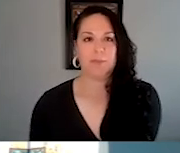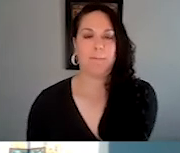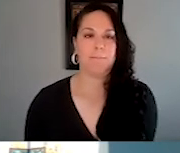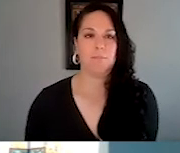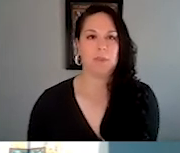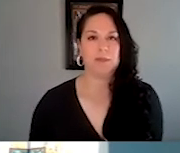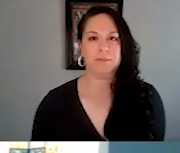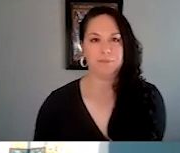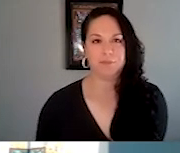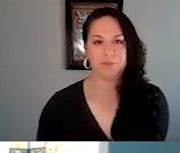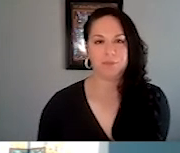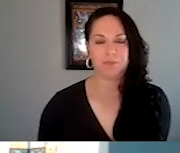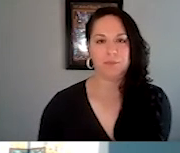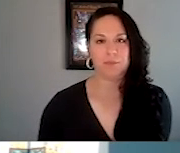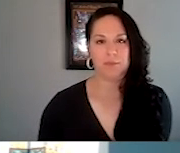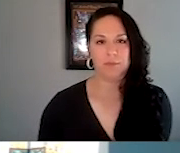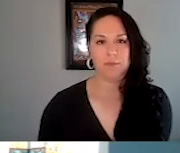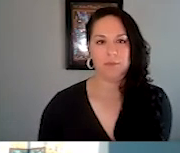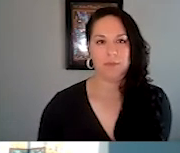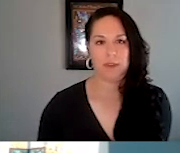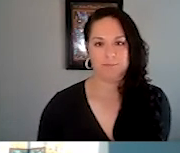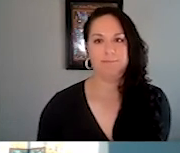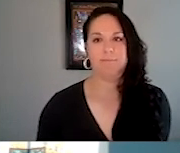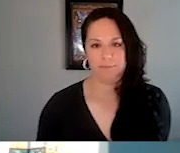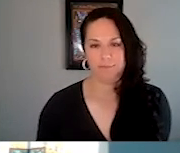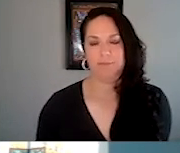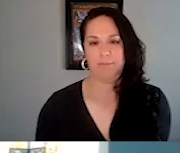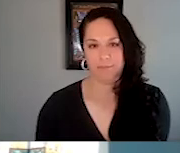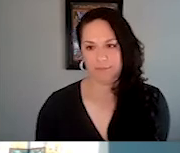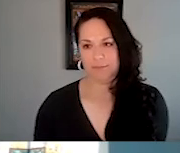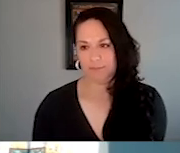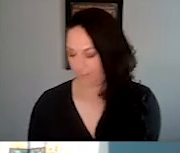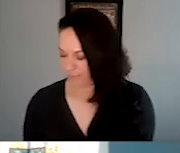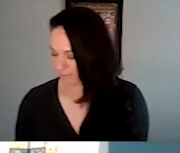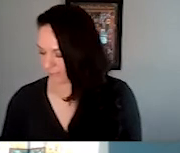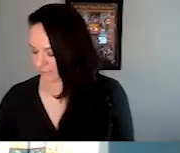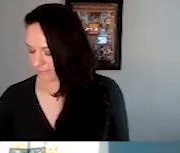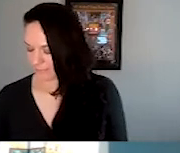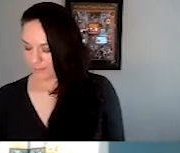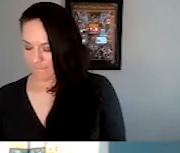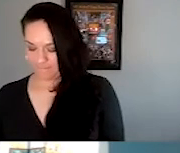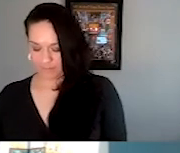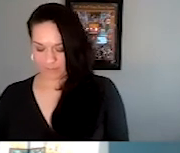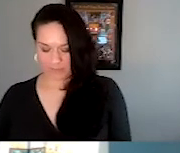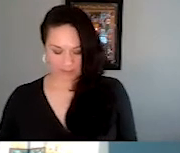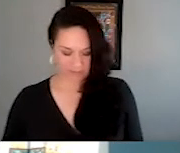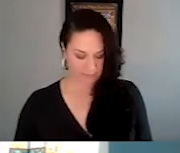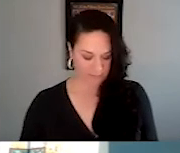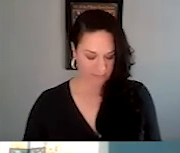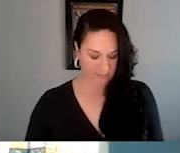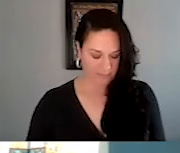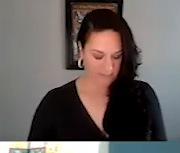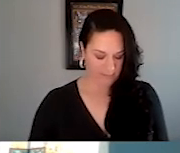you have to decide, what do you want to change regarding Delta-8 THC? So do you want to change a law? A number of states